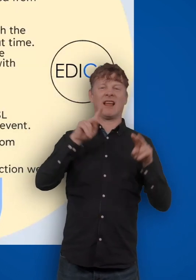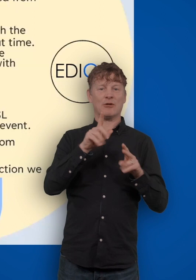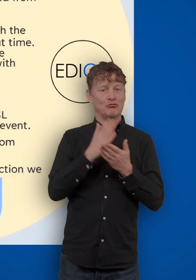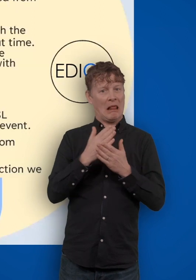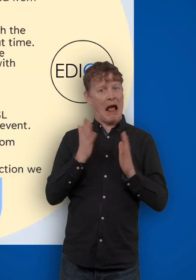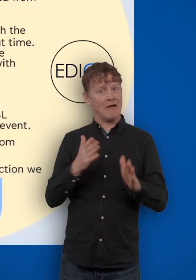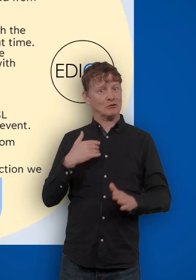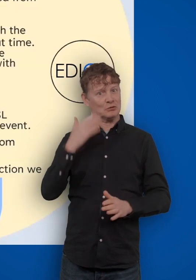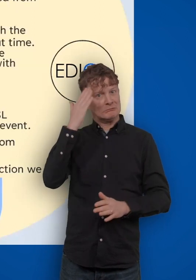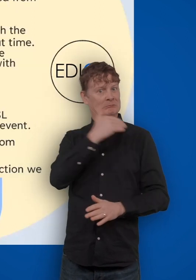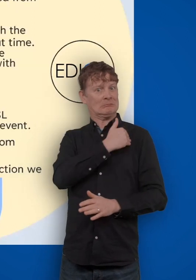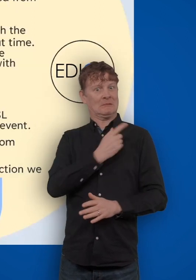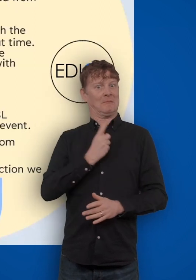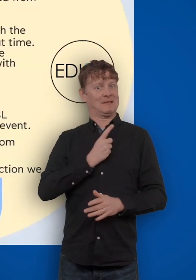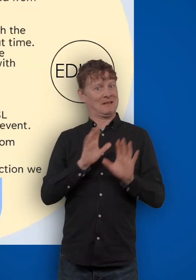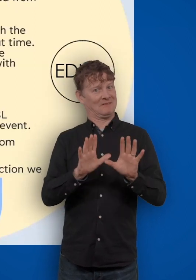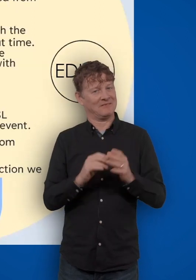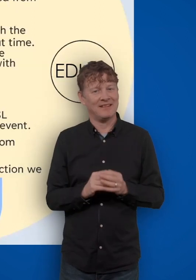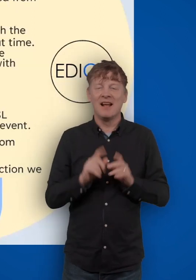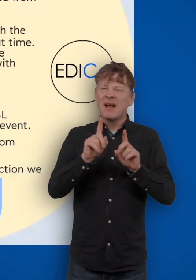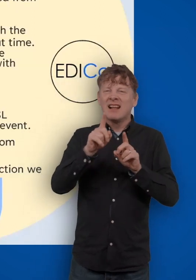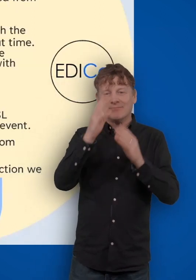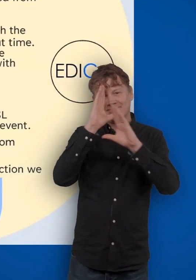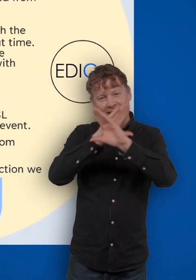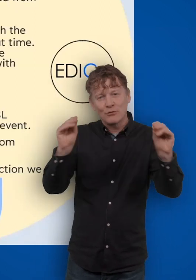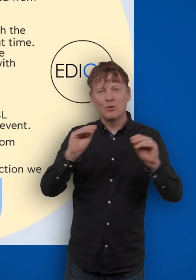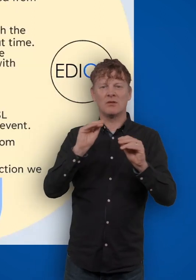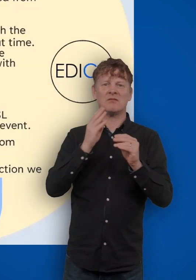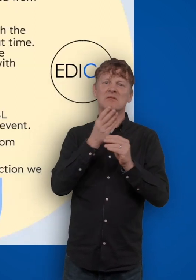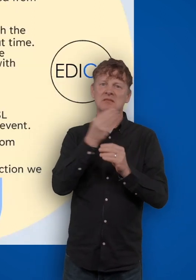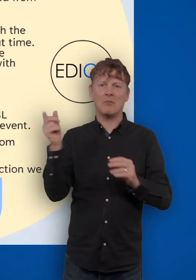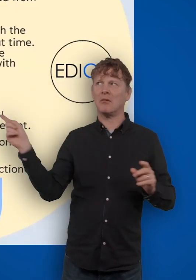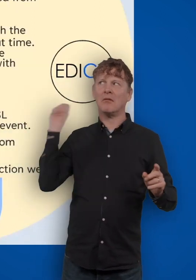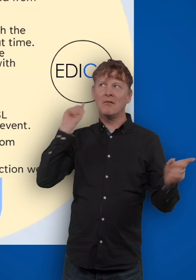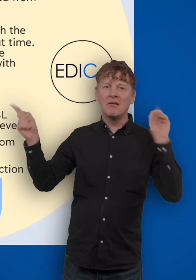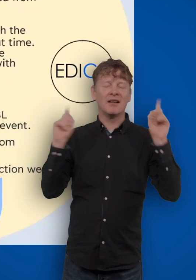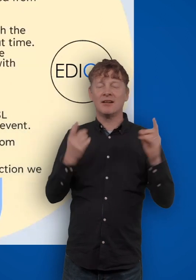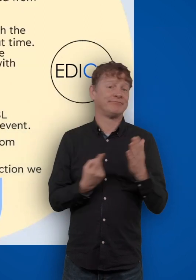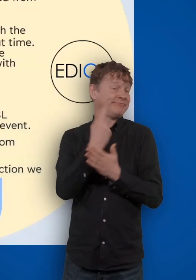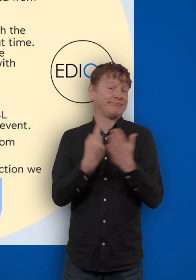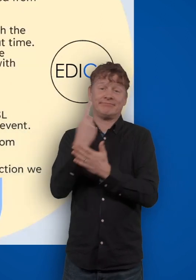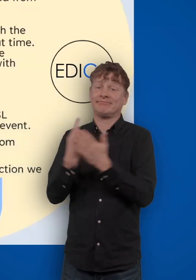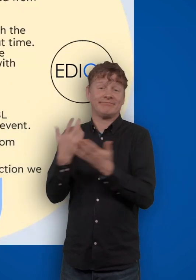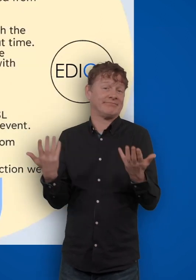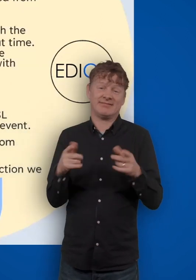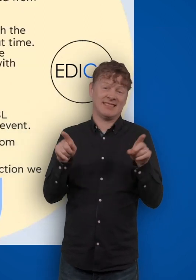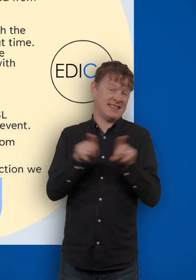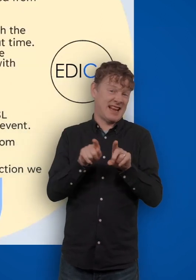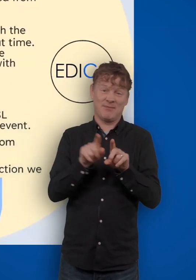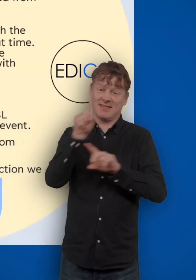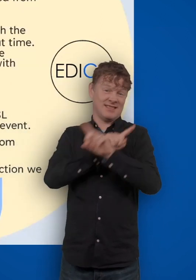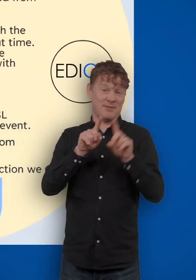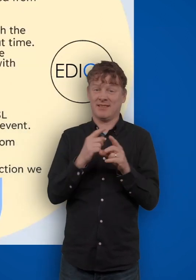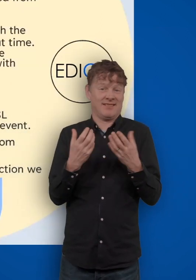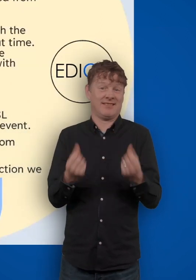telling this to myself more than anyone else. But I want to make sure you know there might be some surprises as we move forward with this, much as any good seminar should